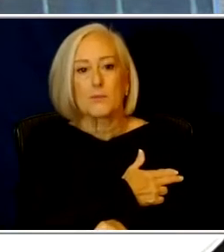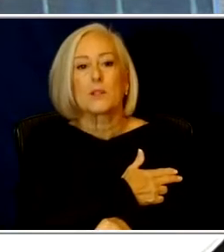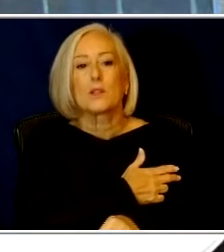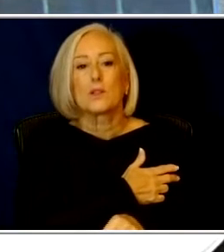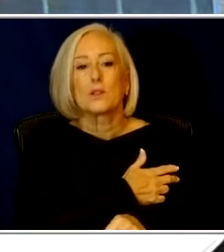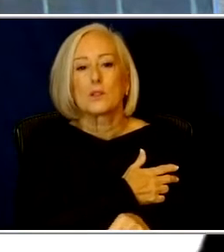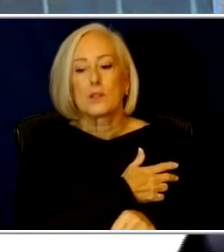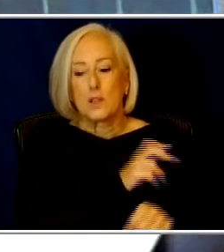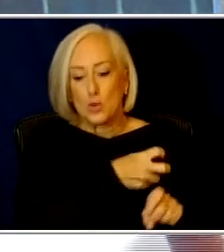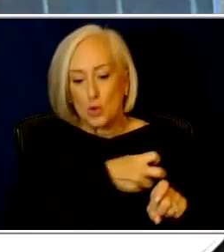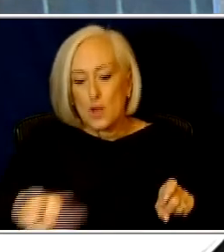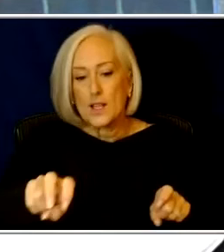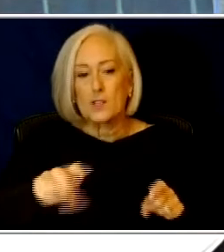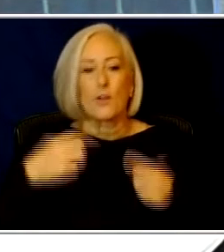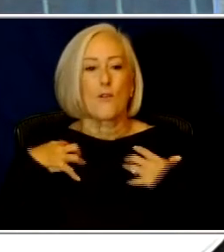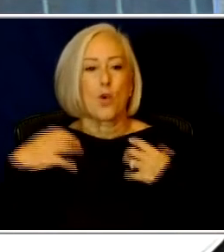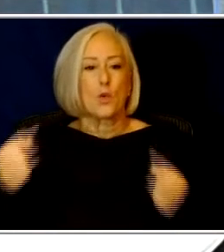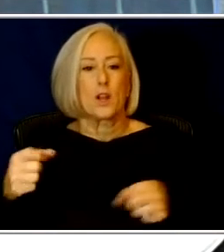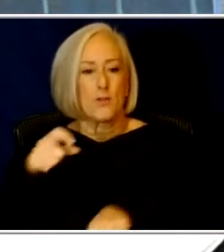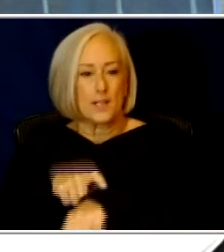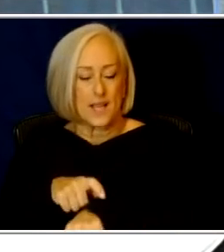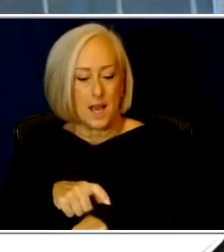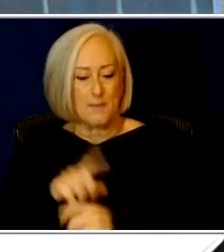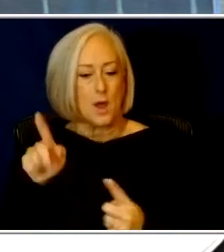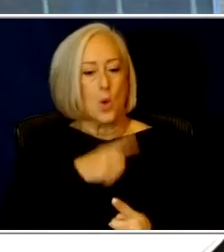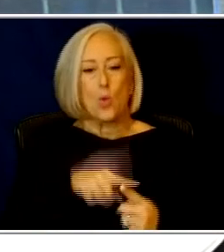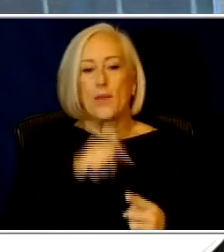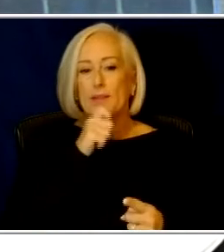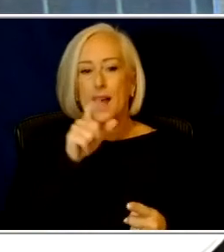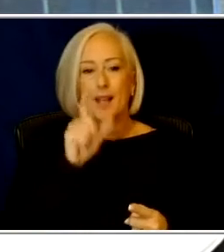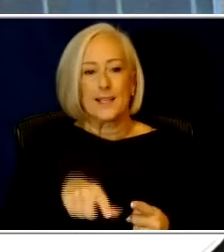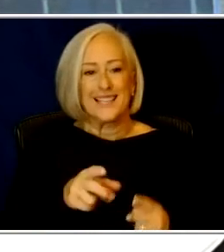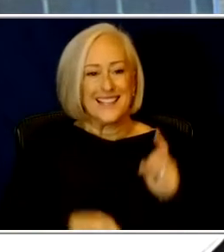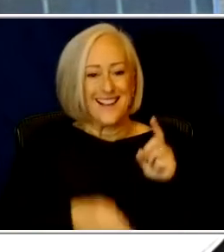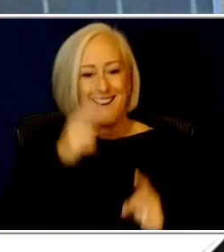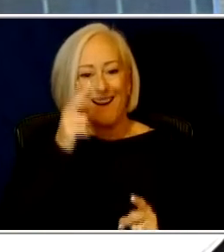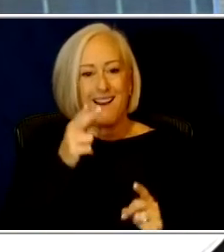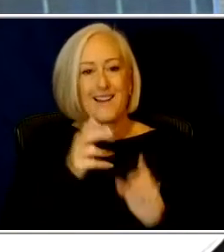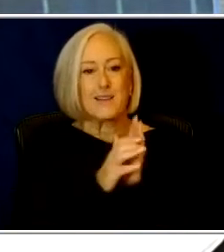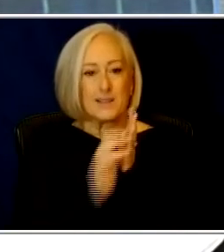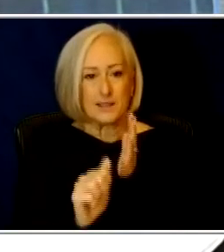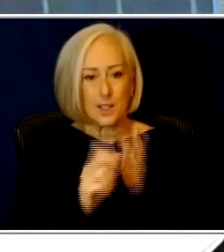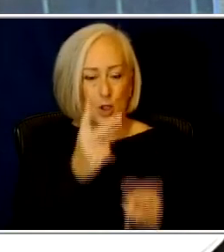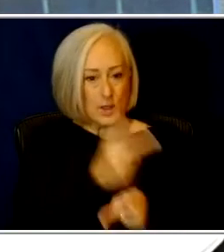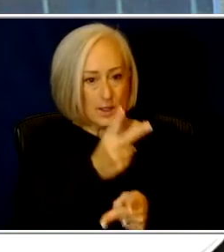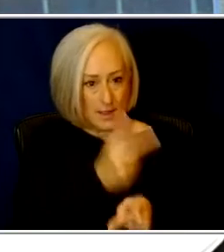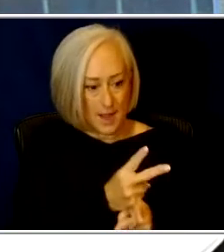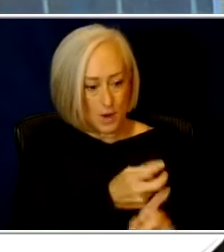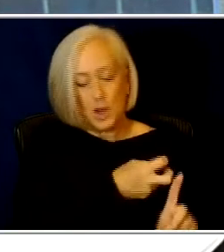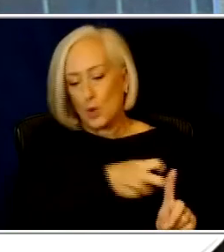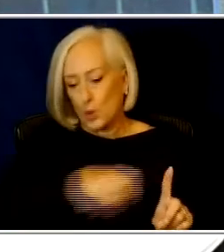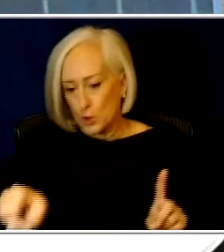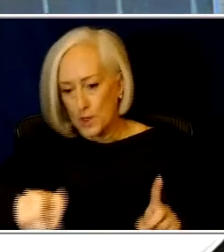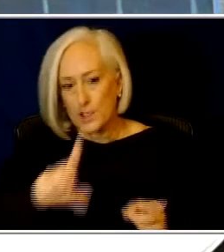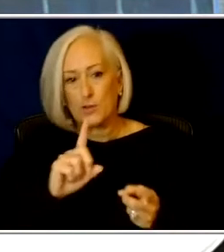soon as they don't require the higher level of acuity or care. We'll get them over to Albany or Maryville,